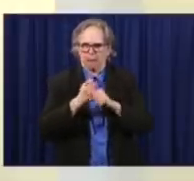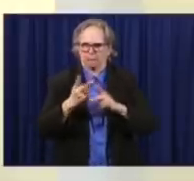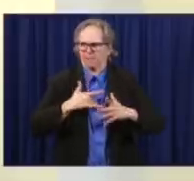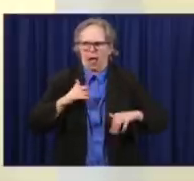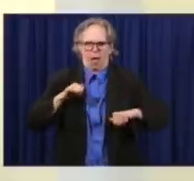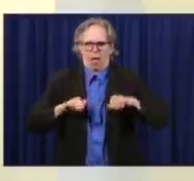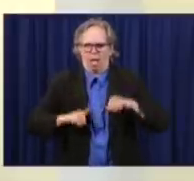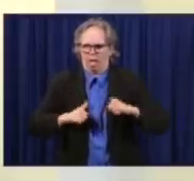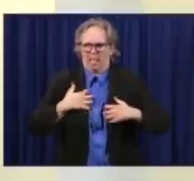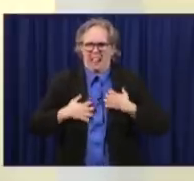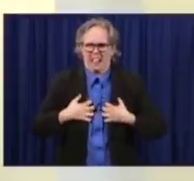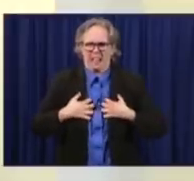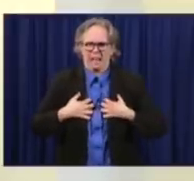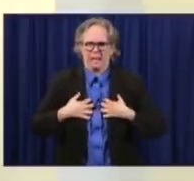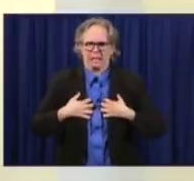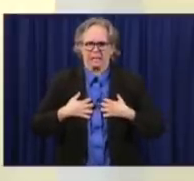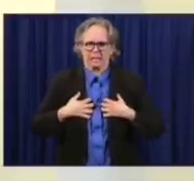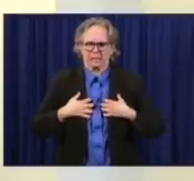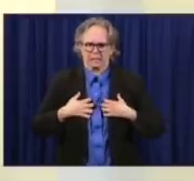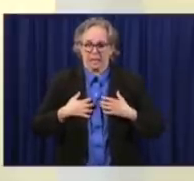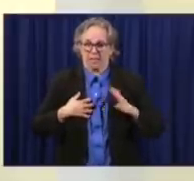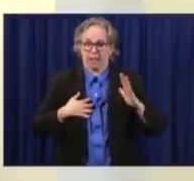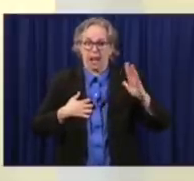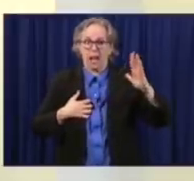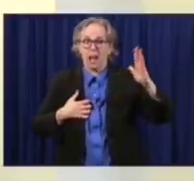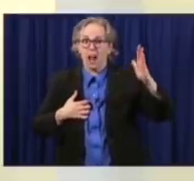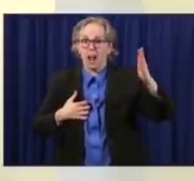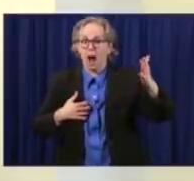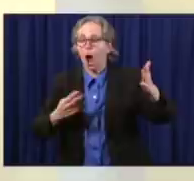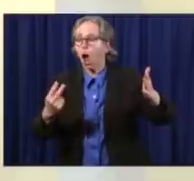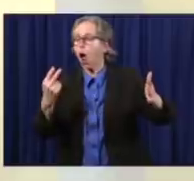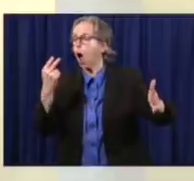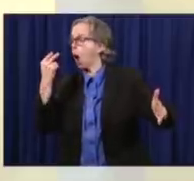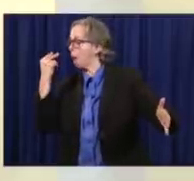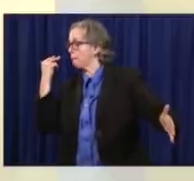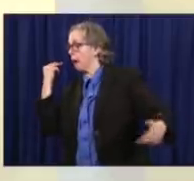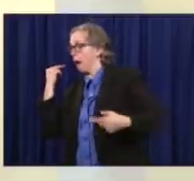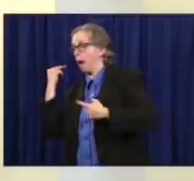the pendulum is going to be rocky, and it will swing a bit.